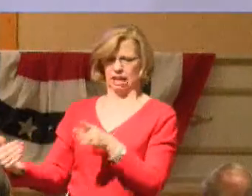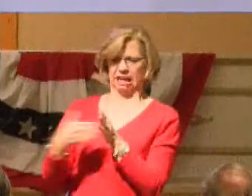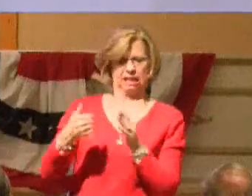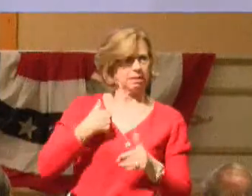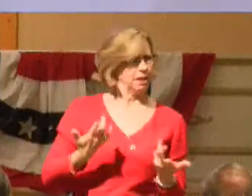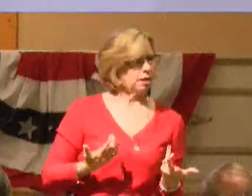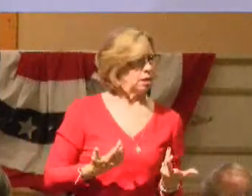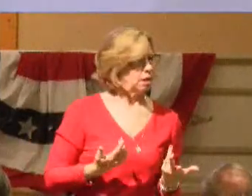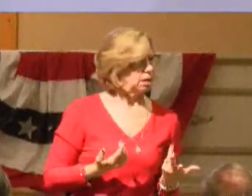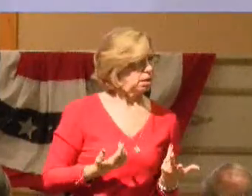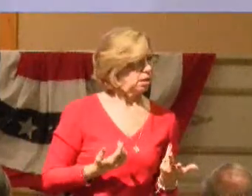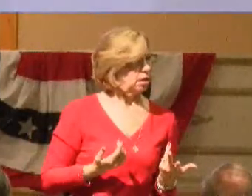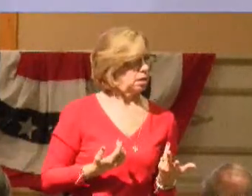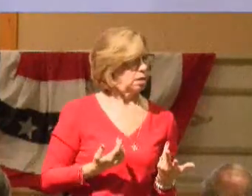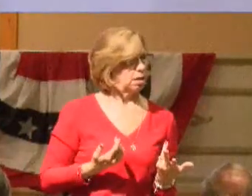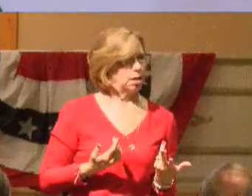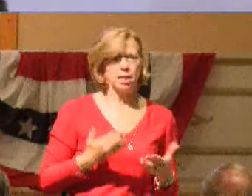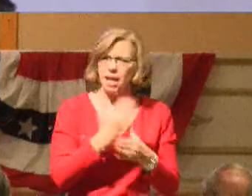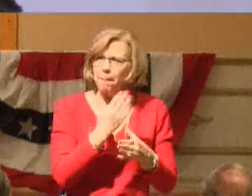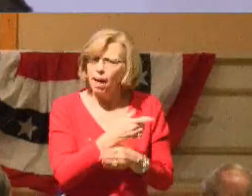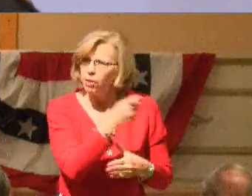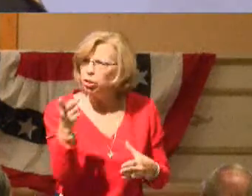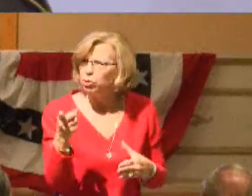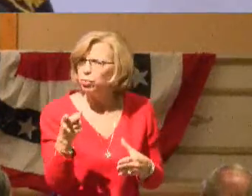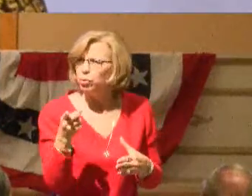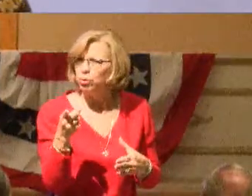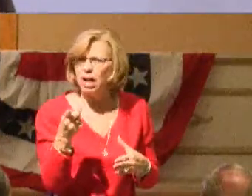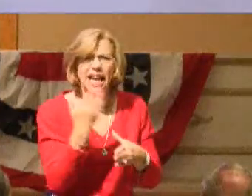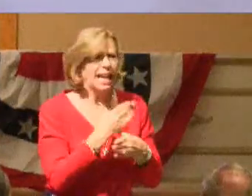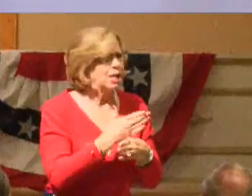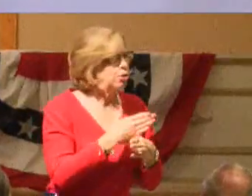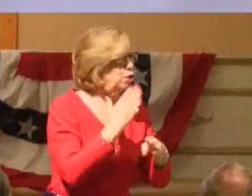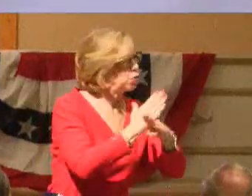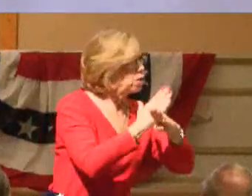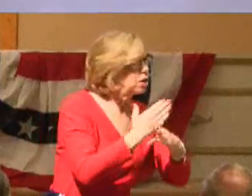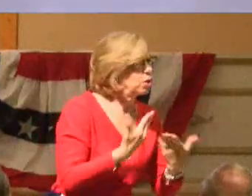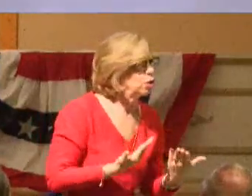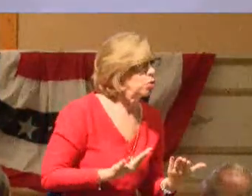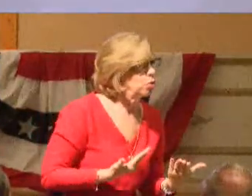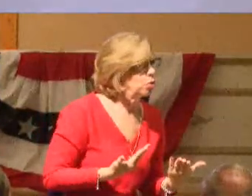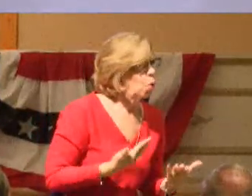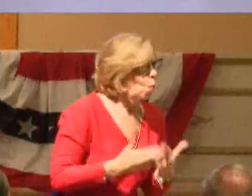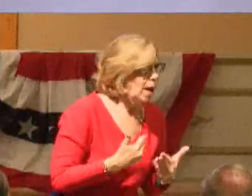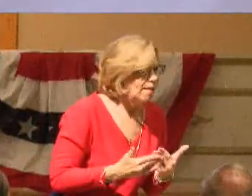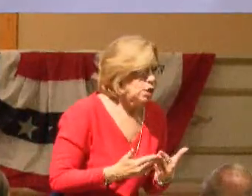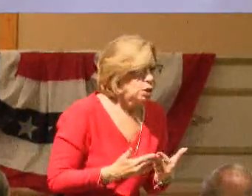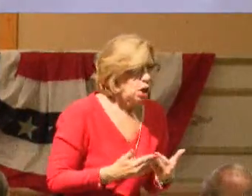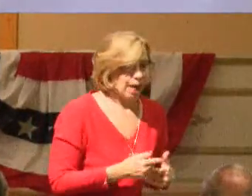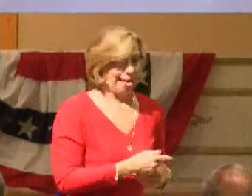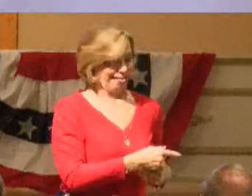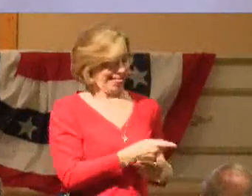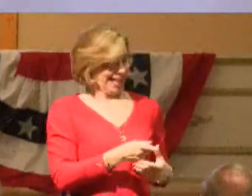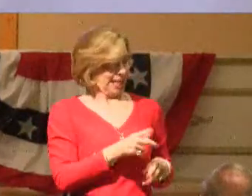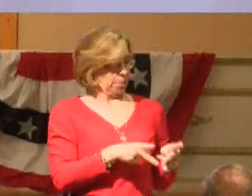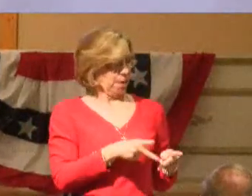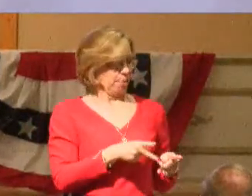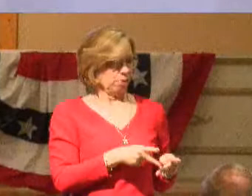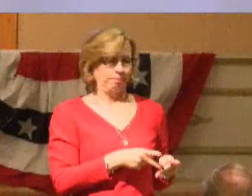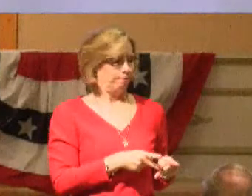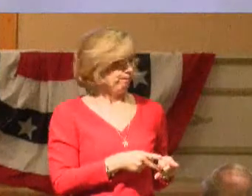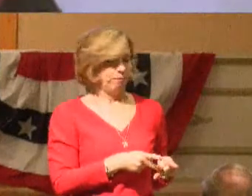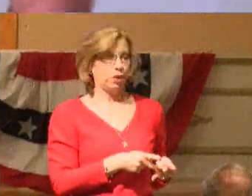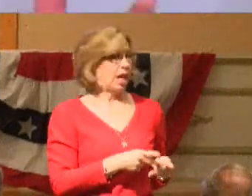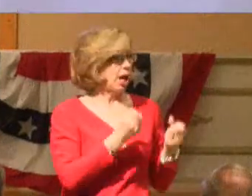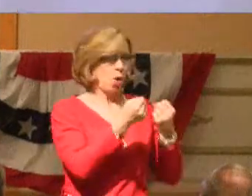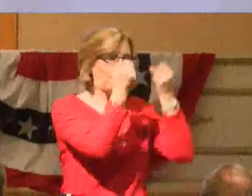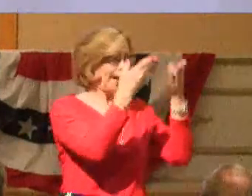are those the people that are hindering you? Whatever it is, these people were no longer obeying the truth. They